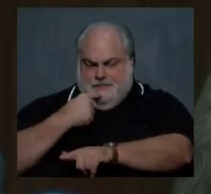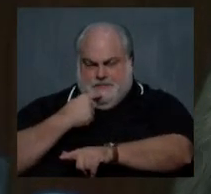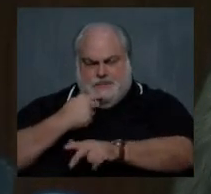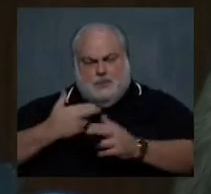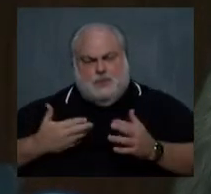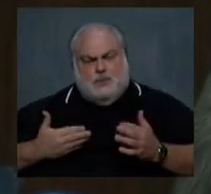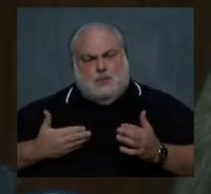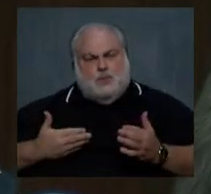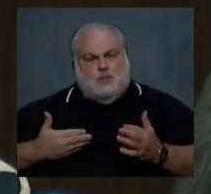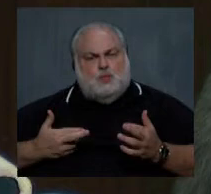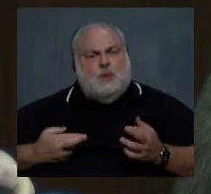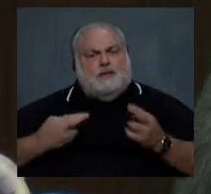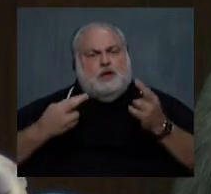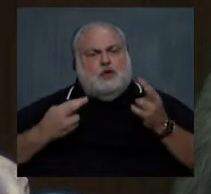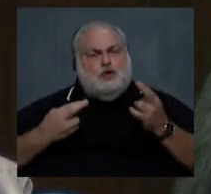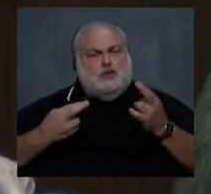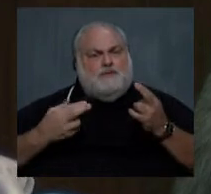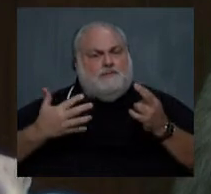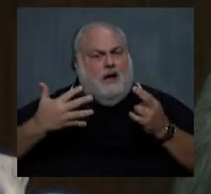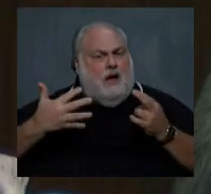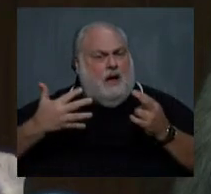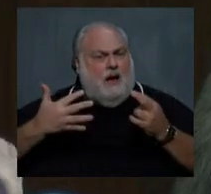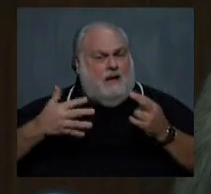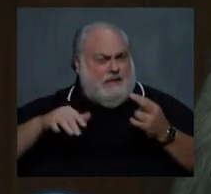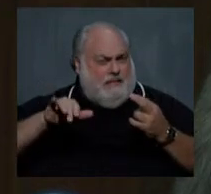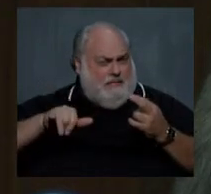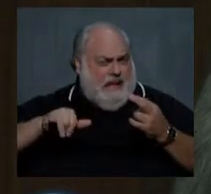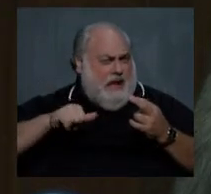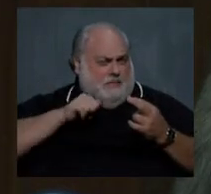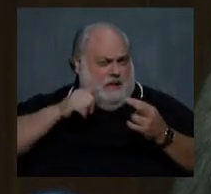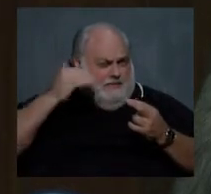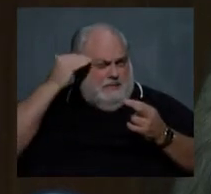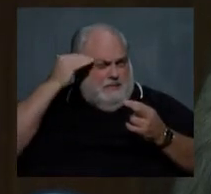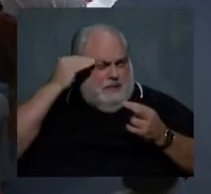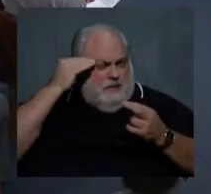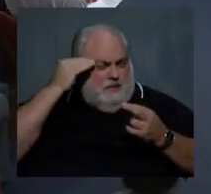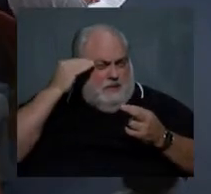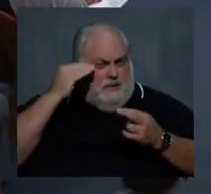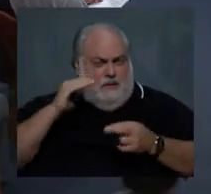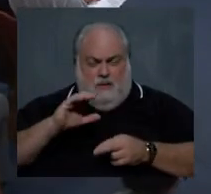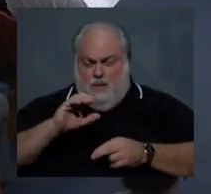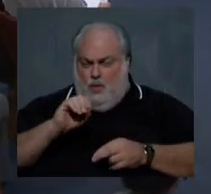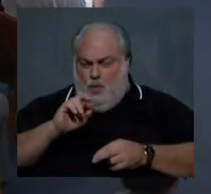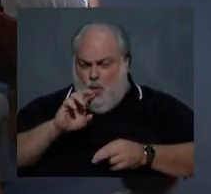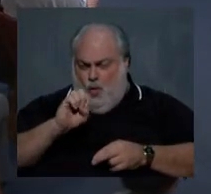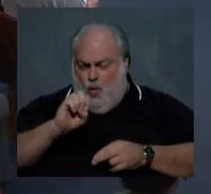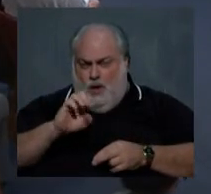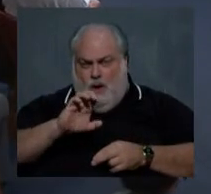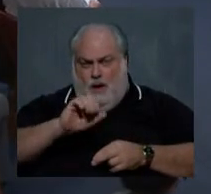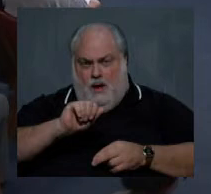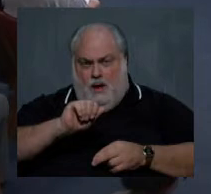Resolution 5 about? I'm not familiar with that Core Cal client access. What's that?